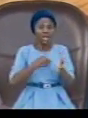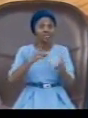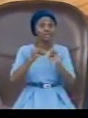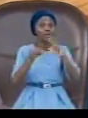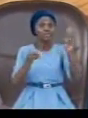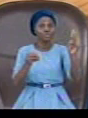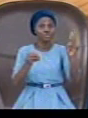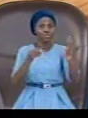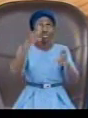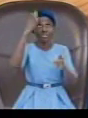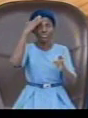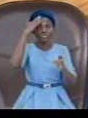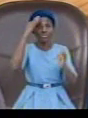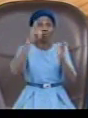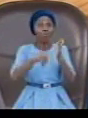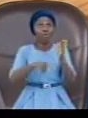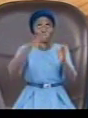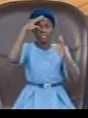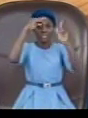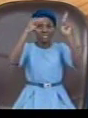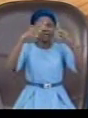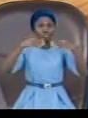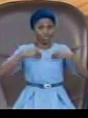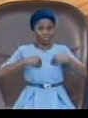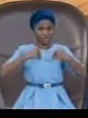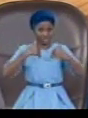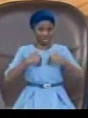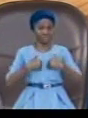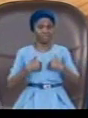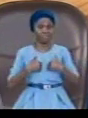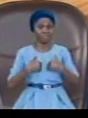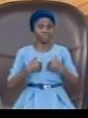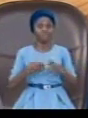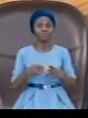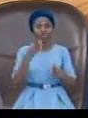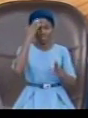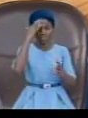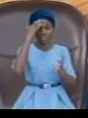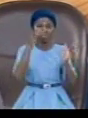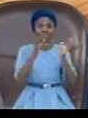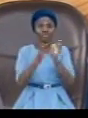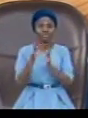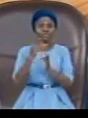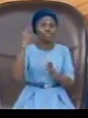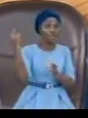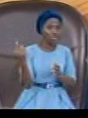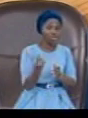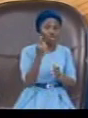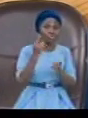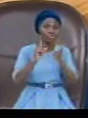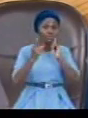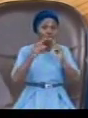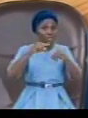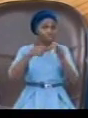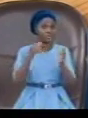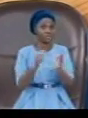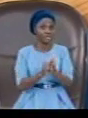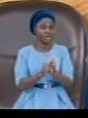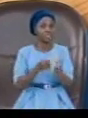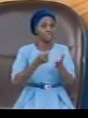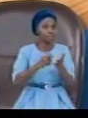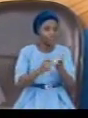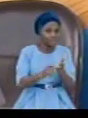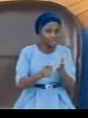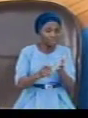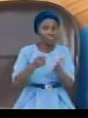is written. You know, Jesus Christ always referred to that. Written.